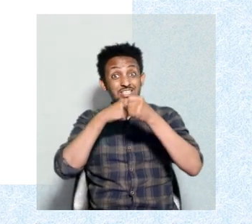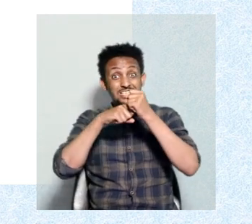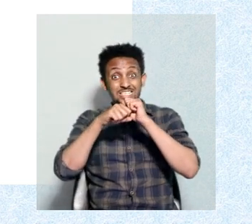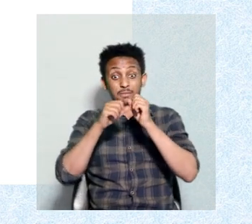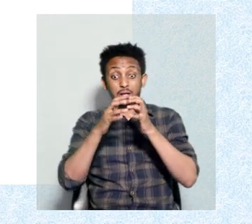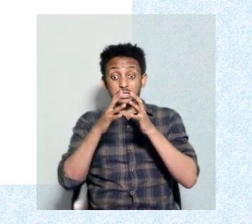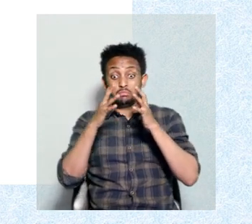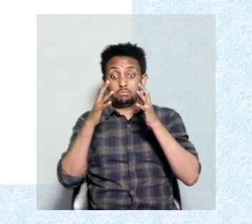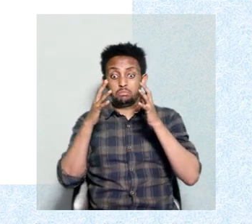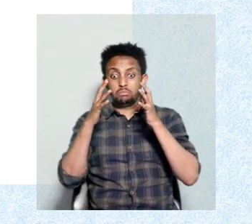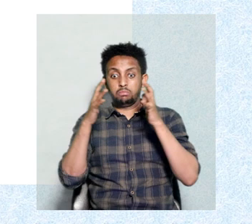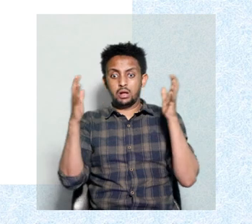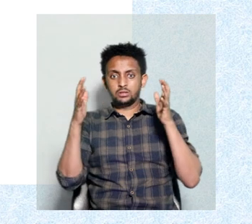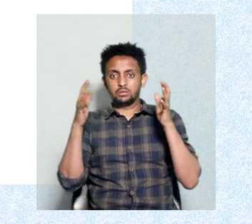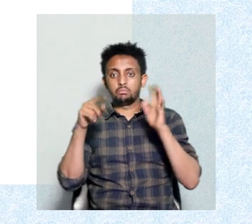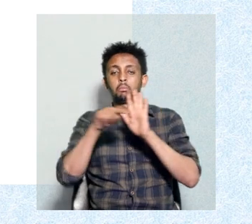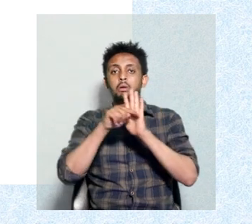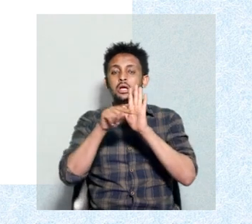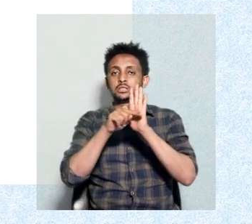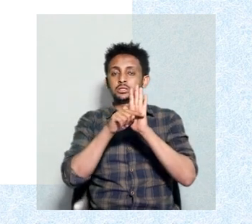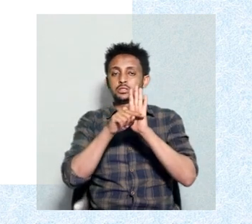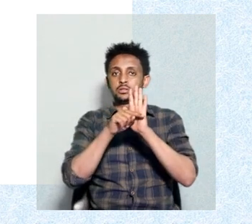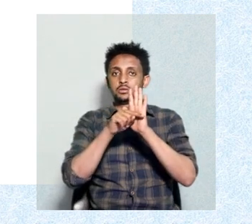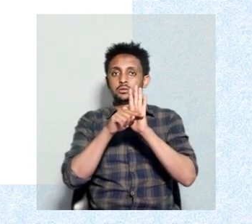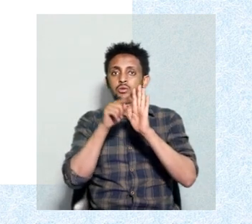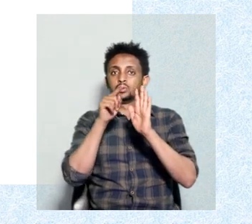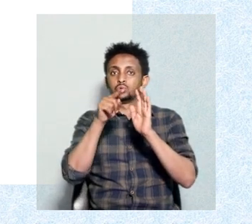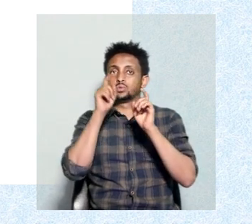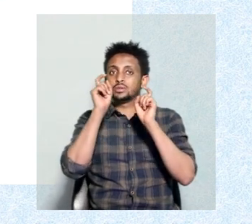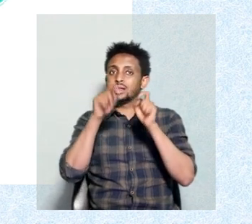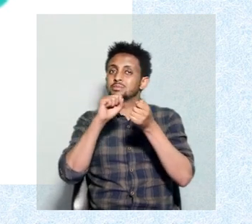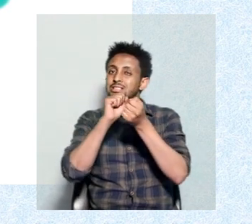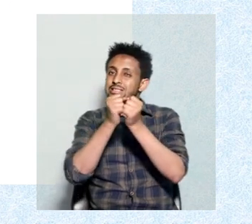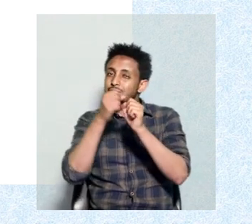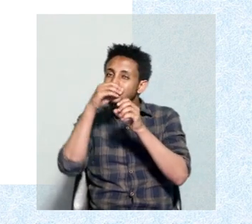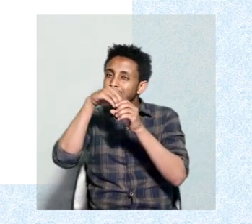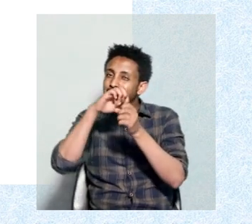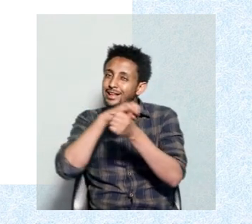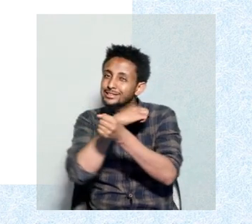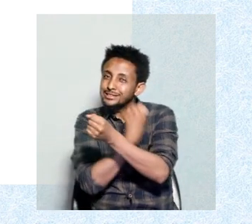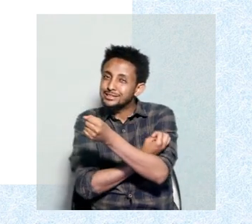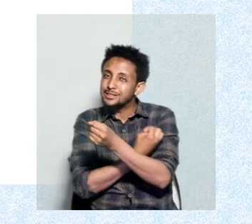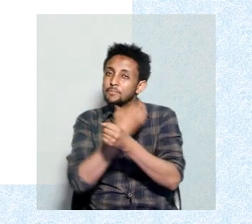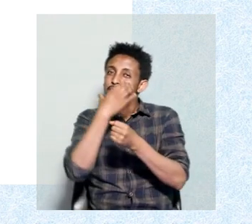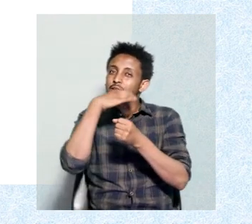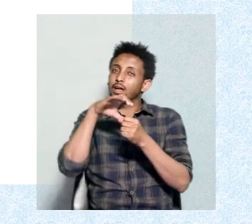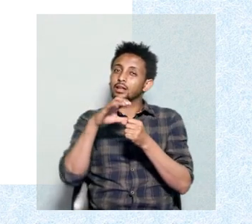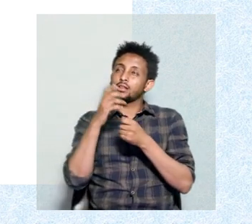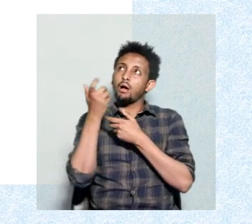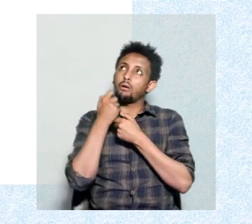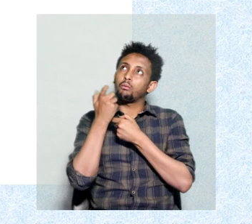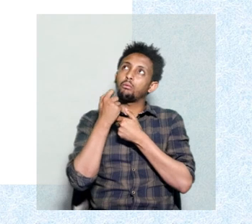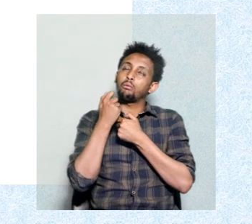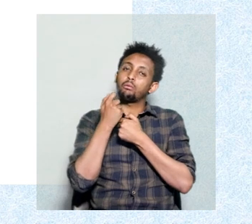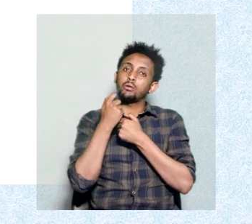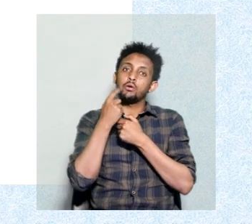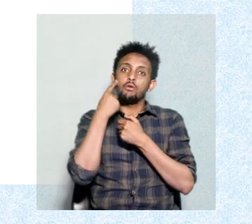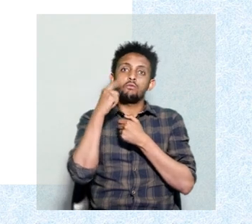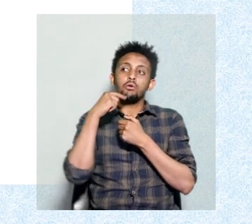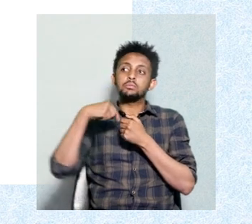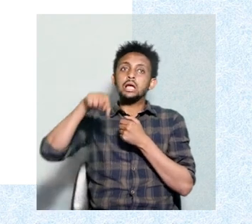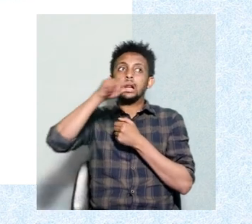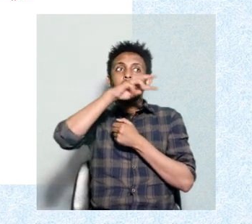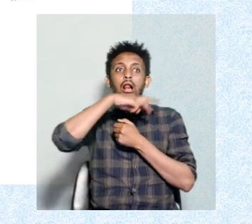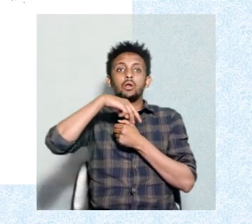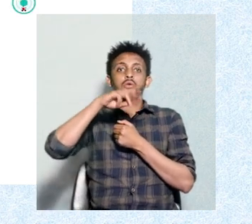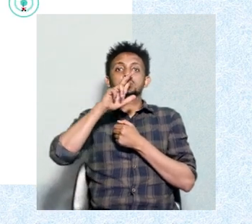it is expanding, we are going to use the minus sign. And to determine the change of internal energy, the heat absorbed from the